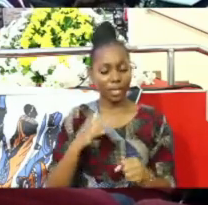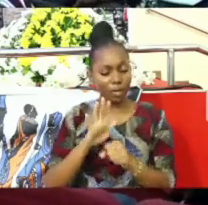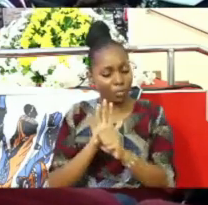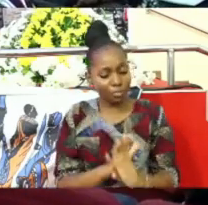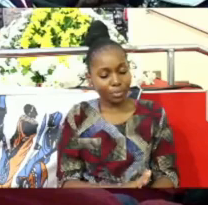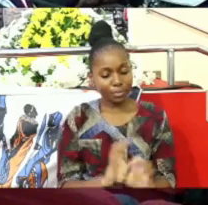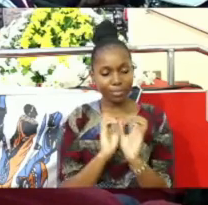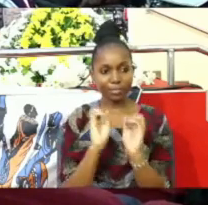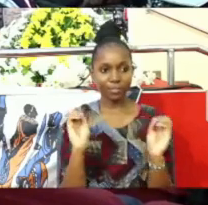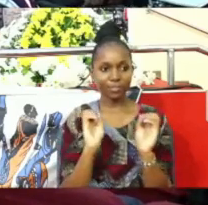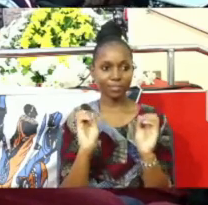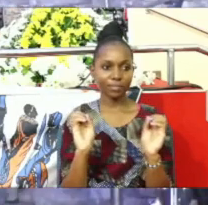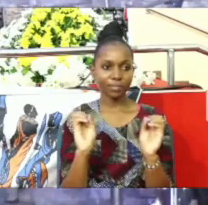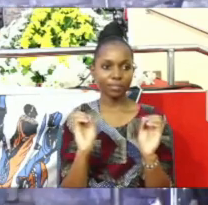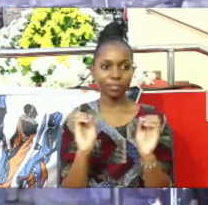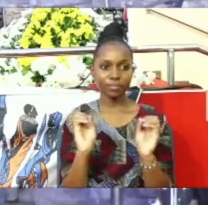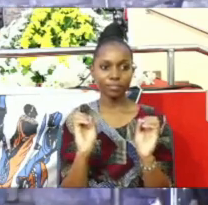Hallelujah. Glory be to God. Amen.